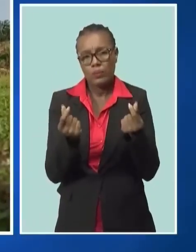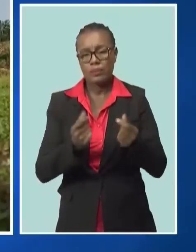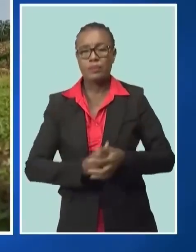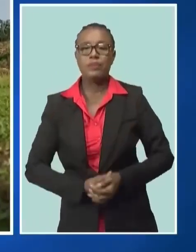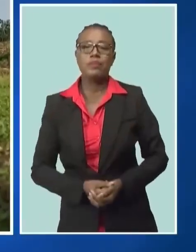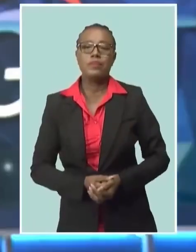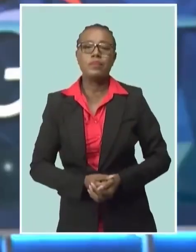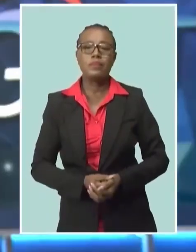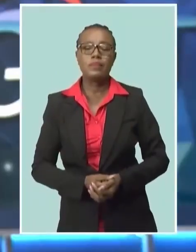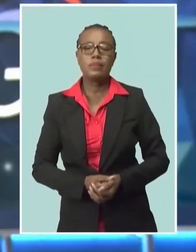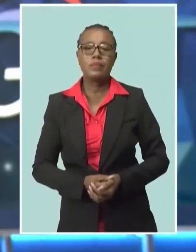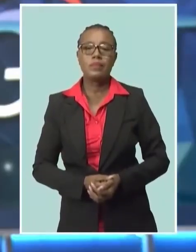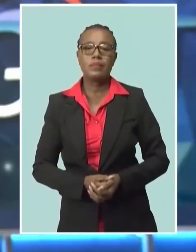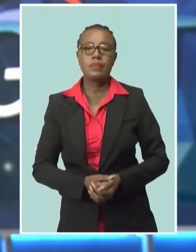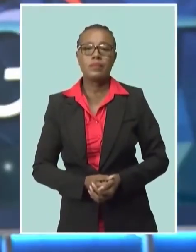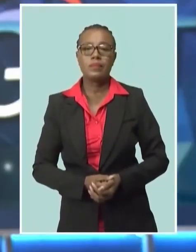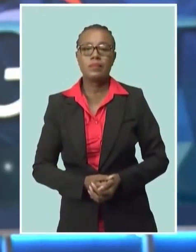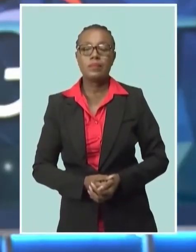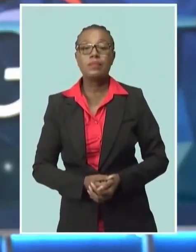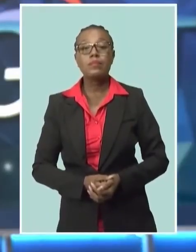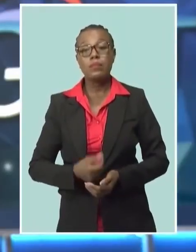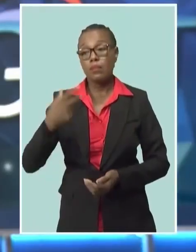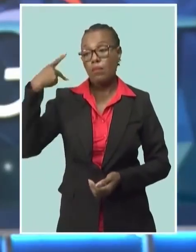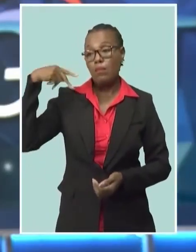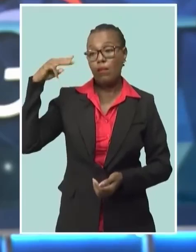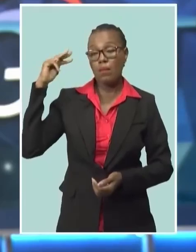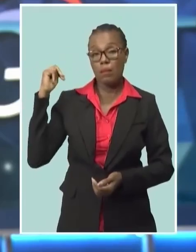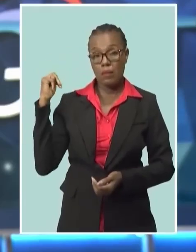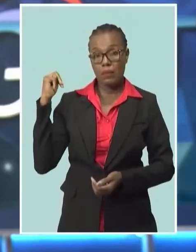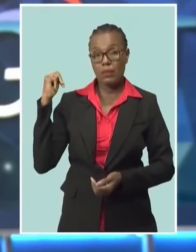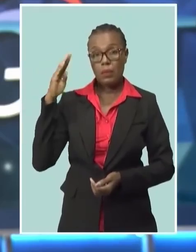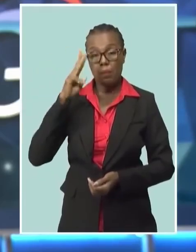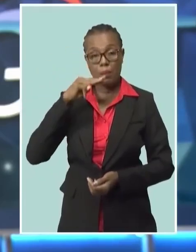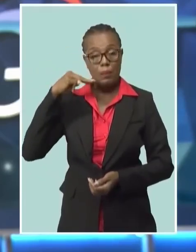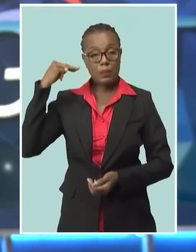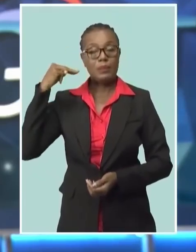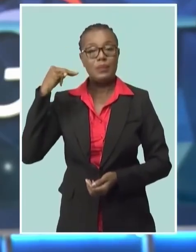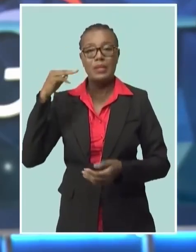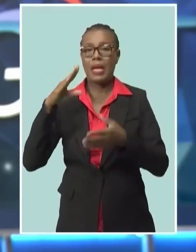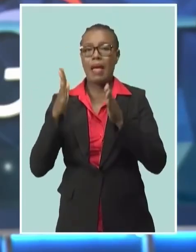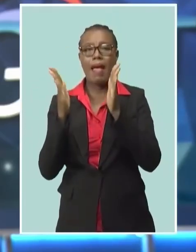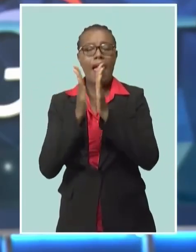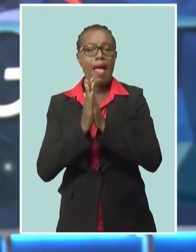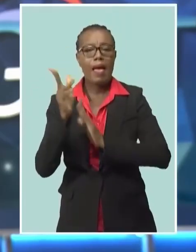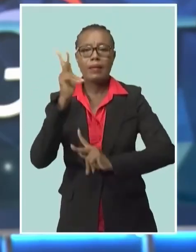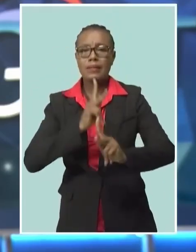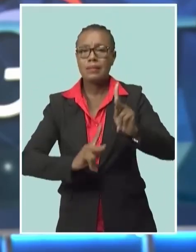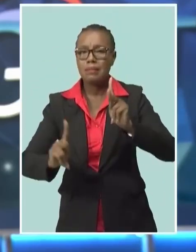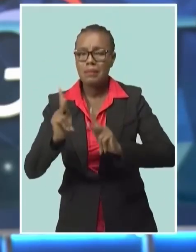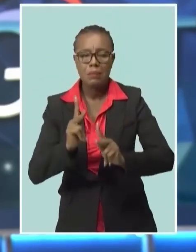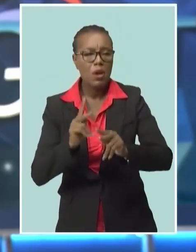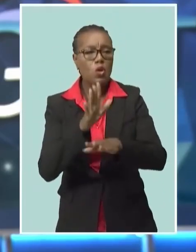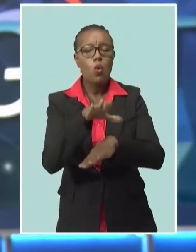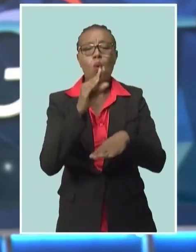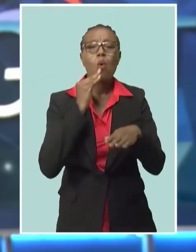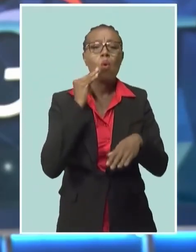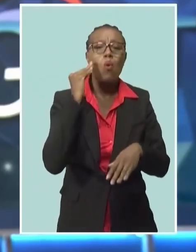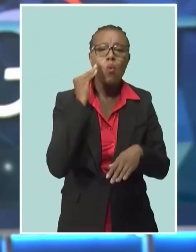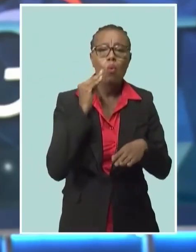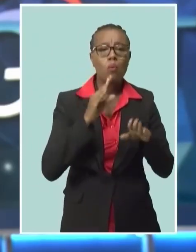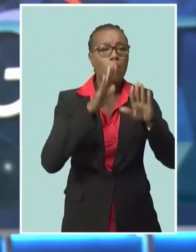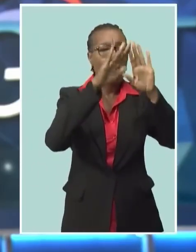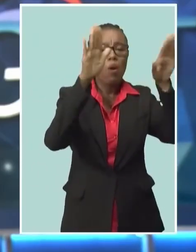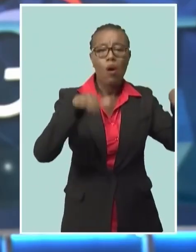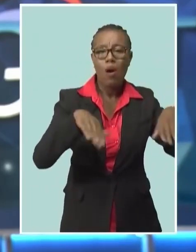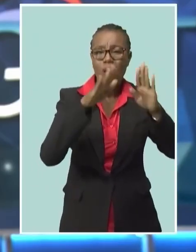CBC News. Well, Prime Minister Mia Amor-Motley is calling on Barbadians to keep around their homes clean and free of debris